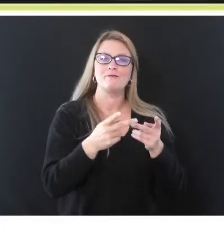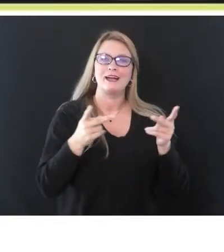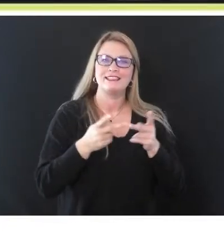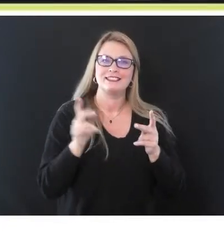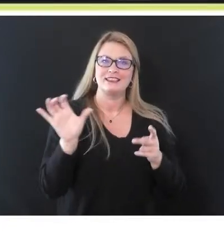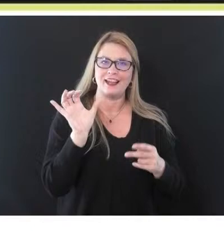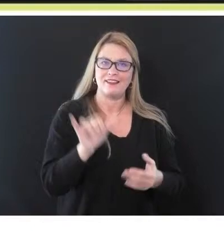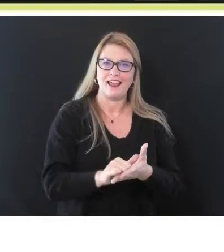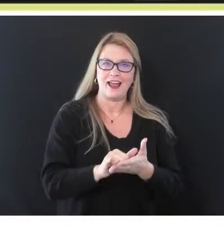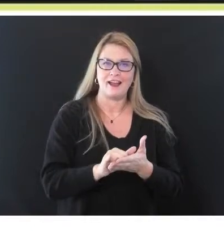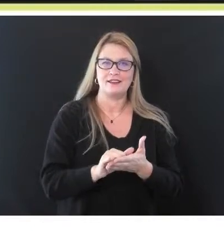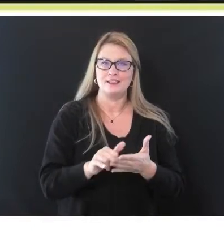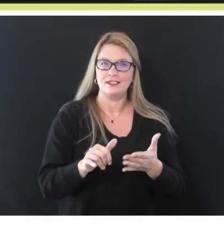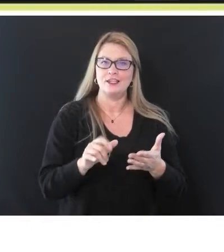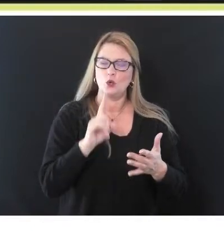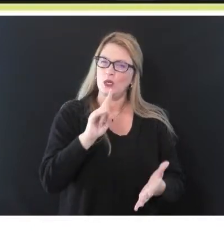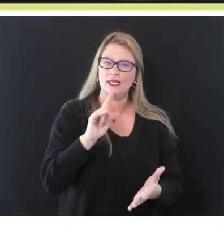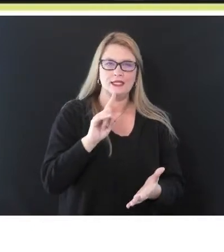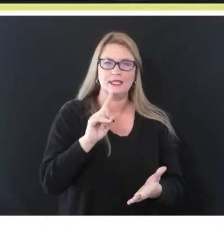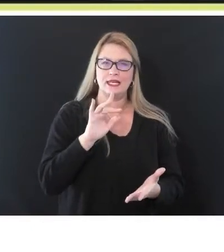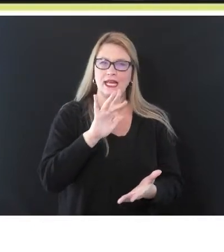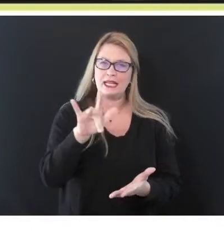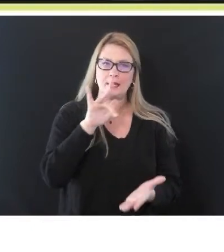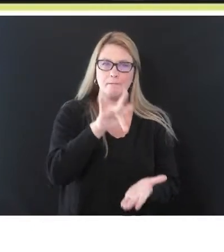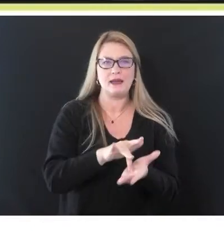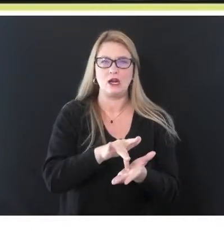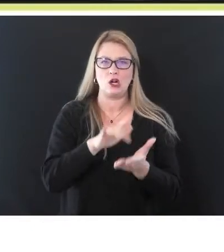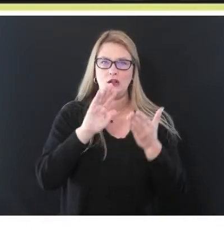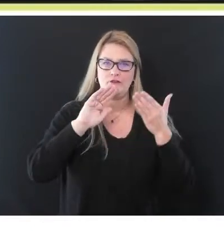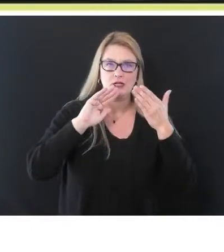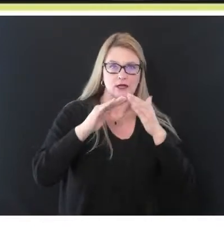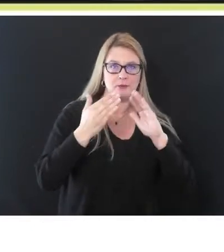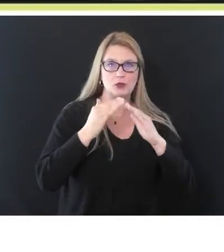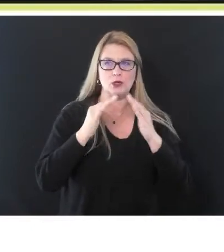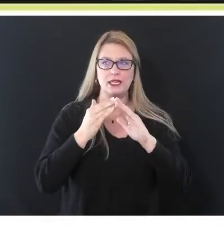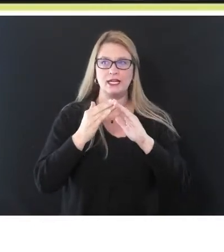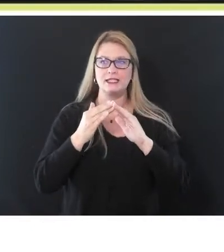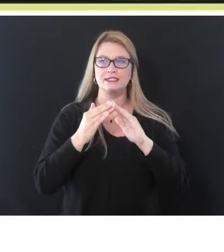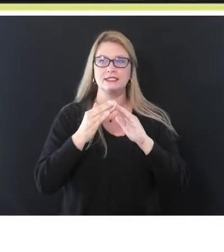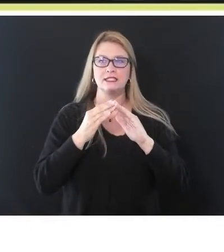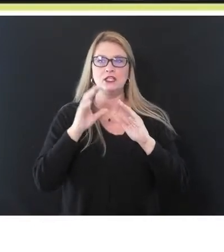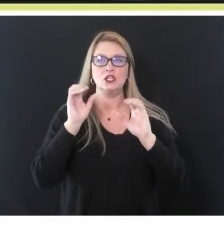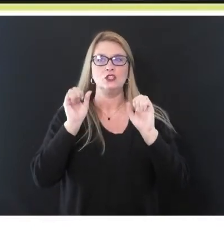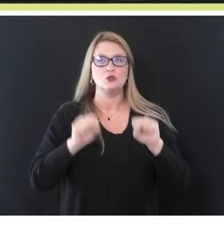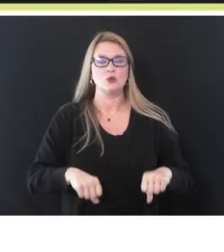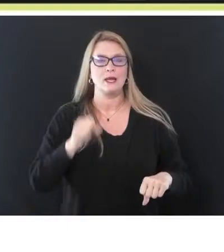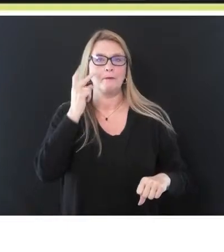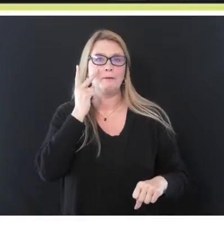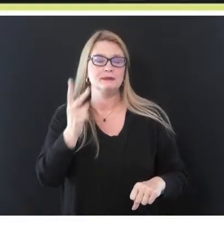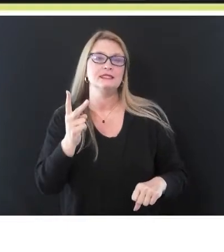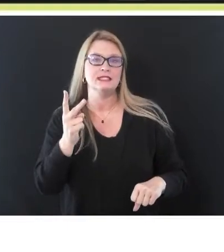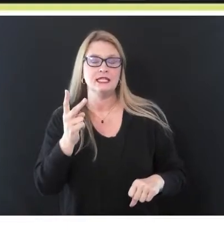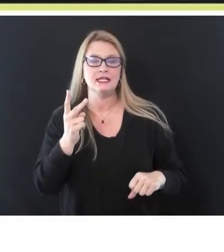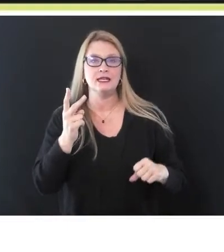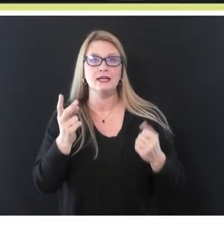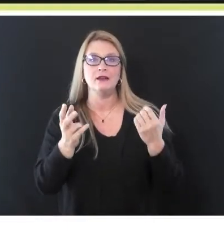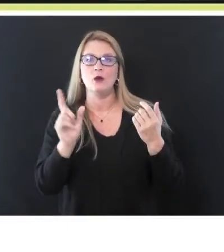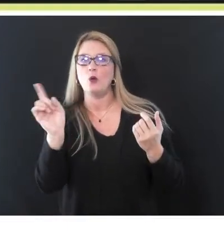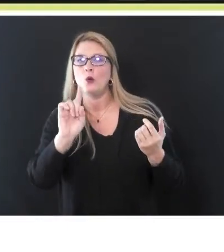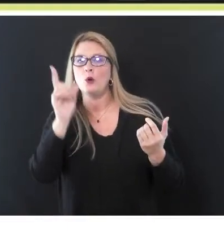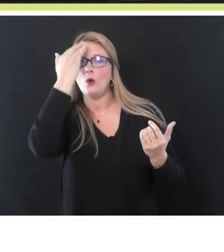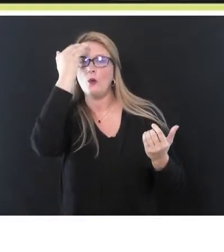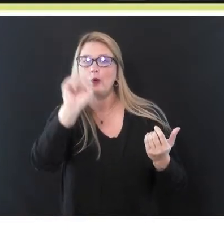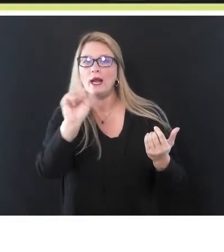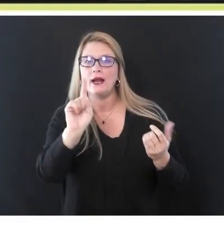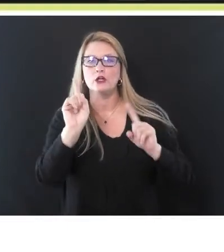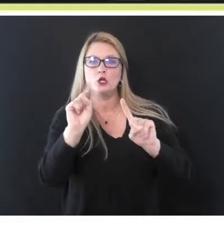are really in the middle of communities of color, so that people will have easy access